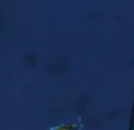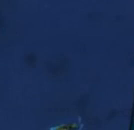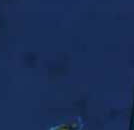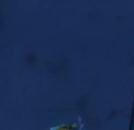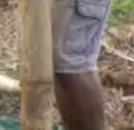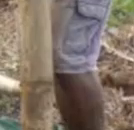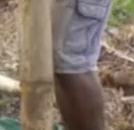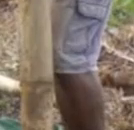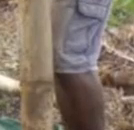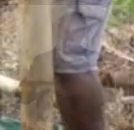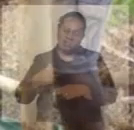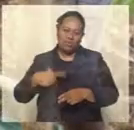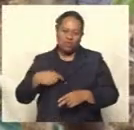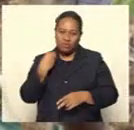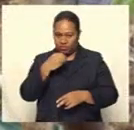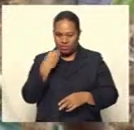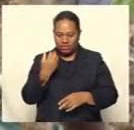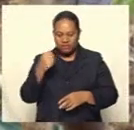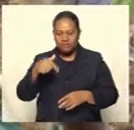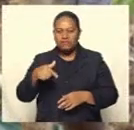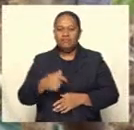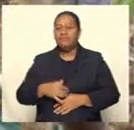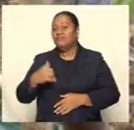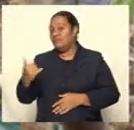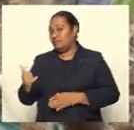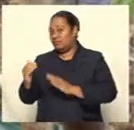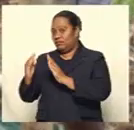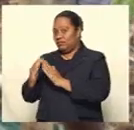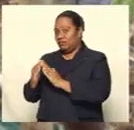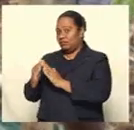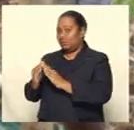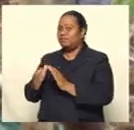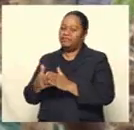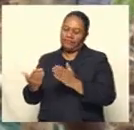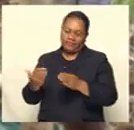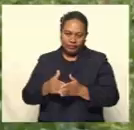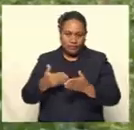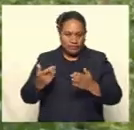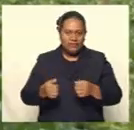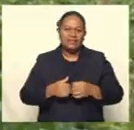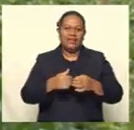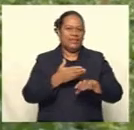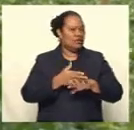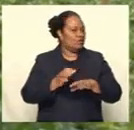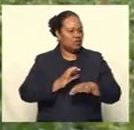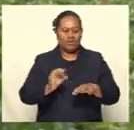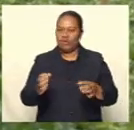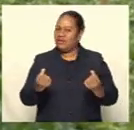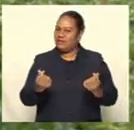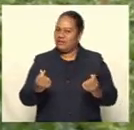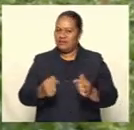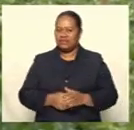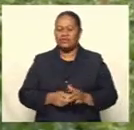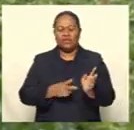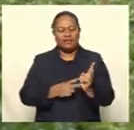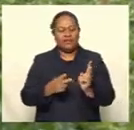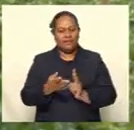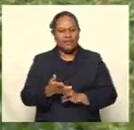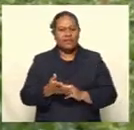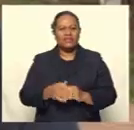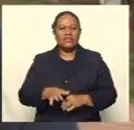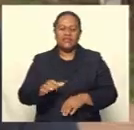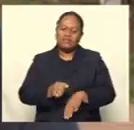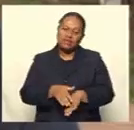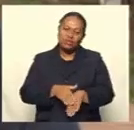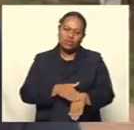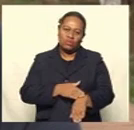day. Leaving behind their homes and starting new has not been easy, but these villagers are taking it in stride.